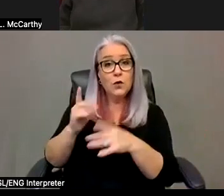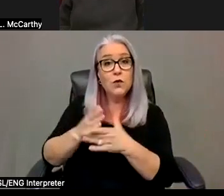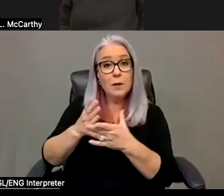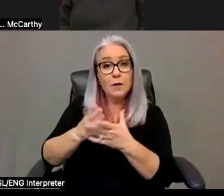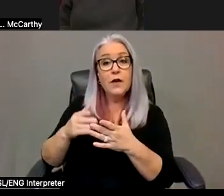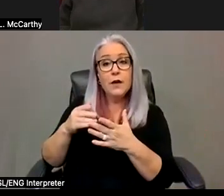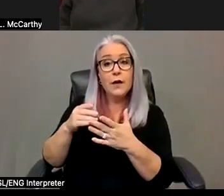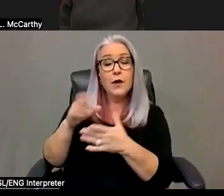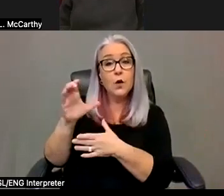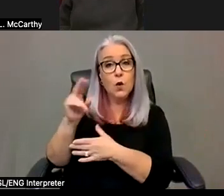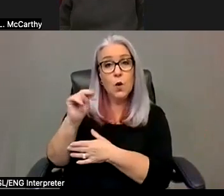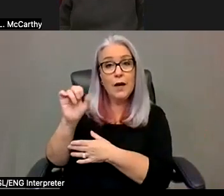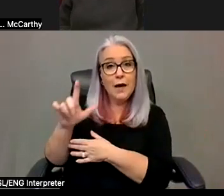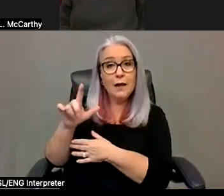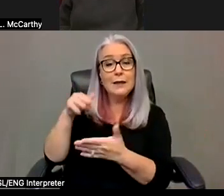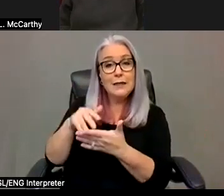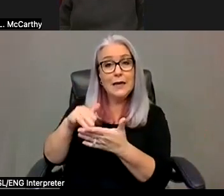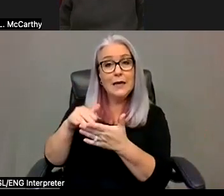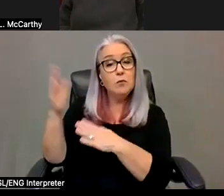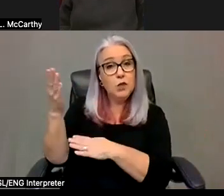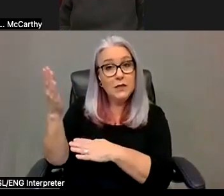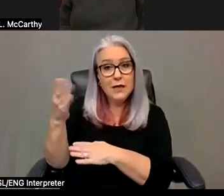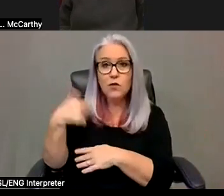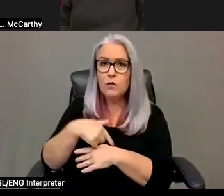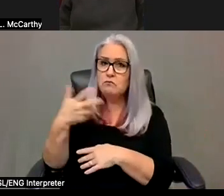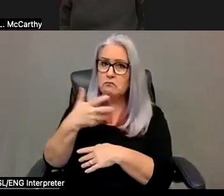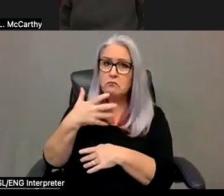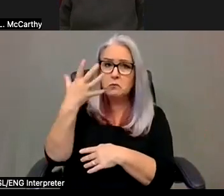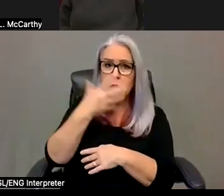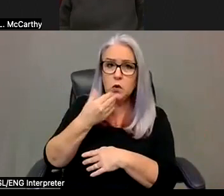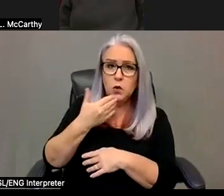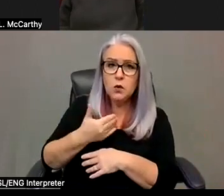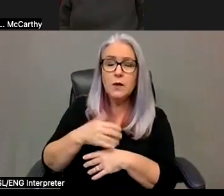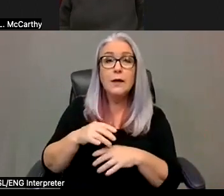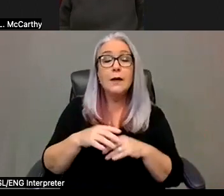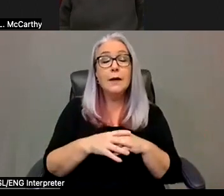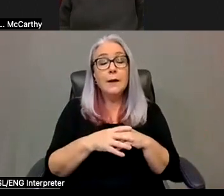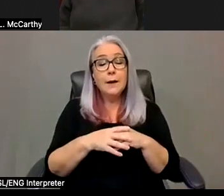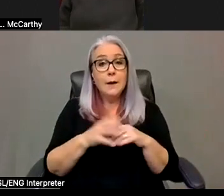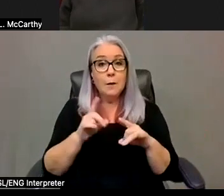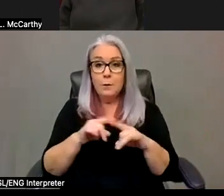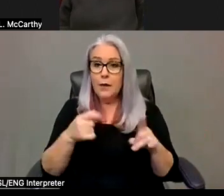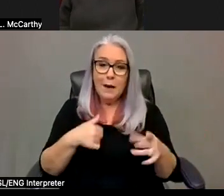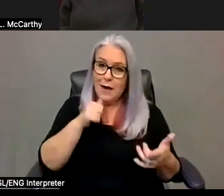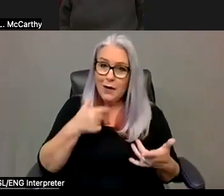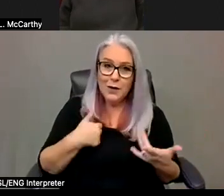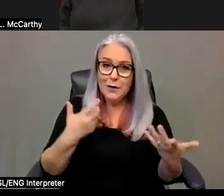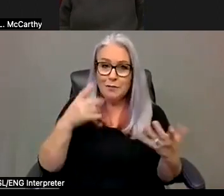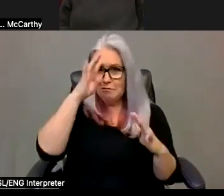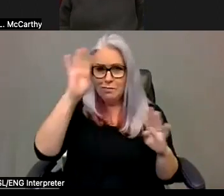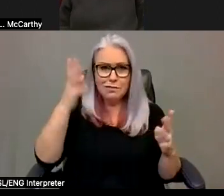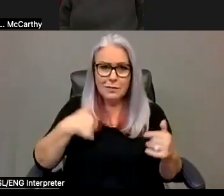study presentations, and it all looked great and everything. But I don't pretend to have the answers on